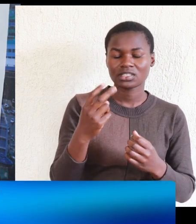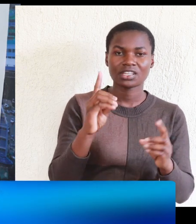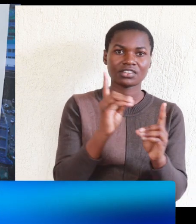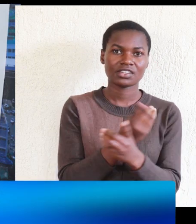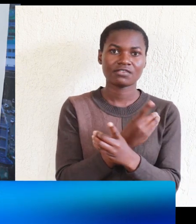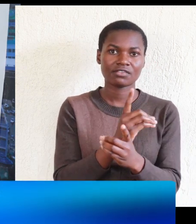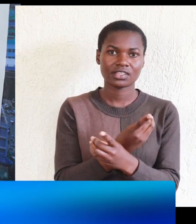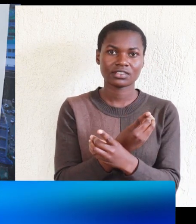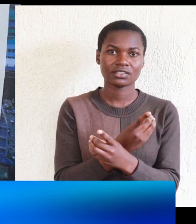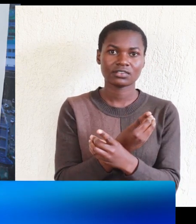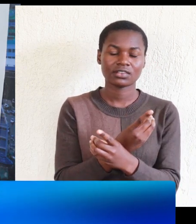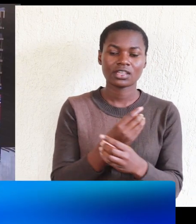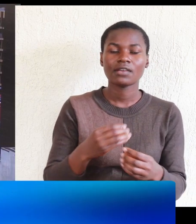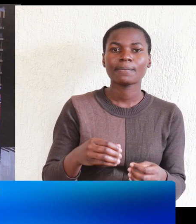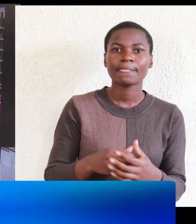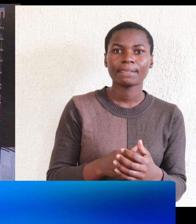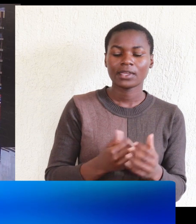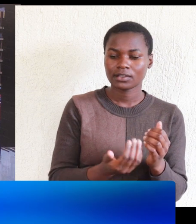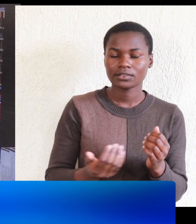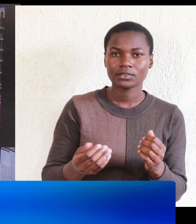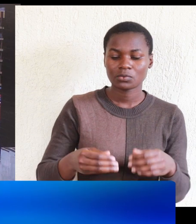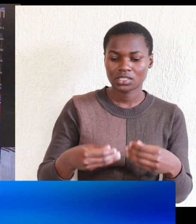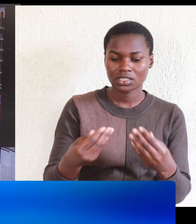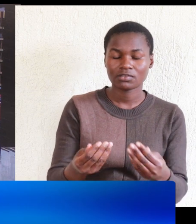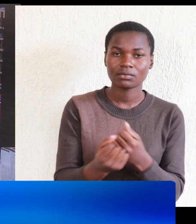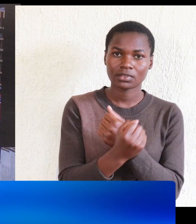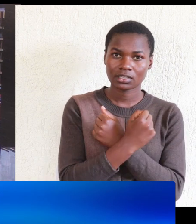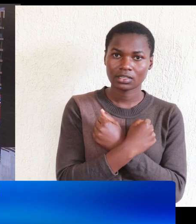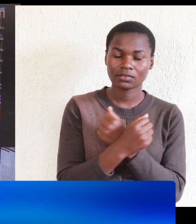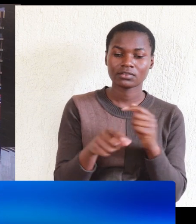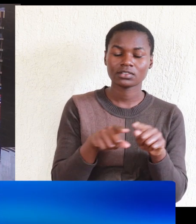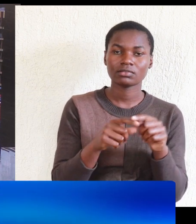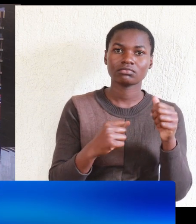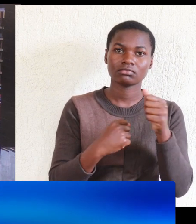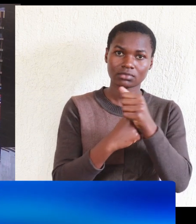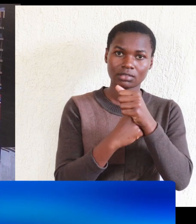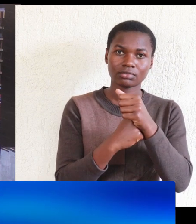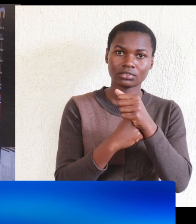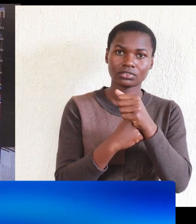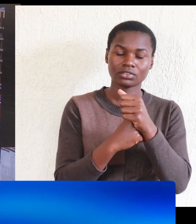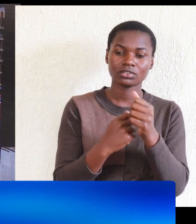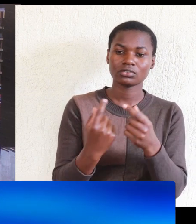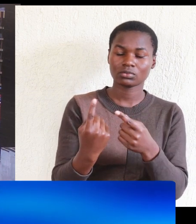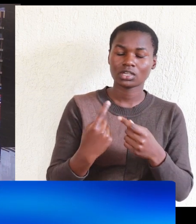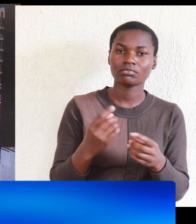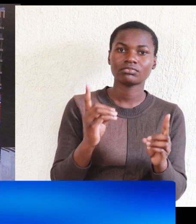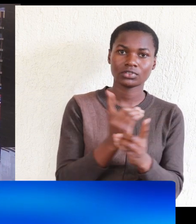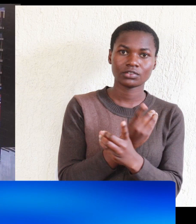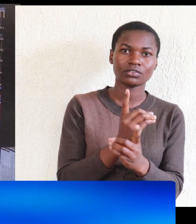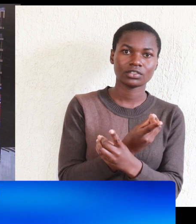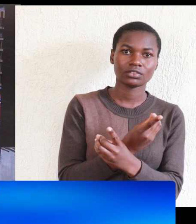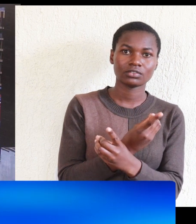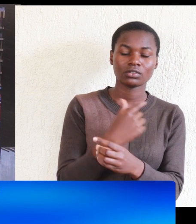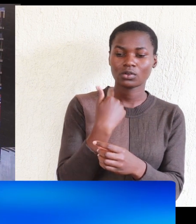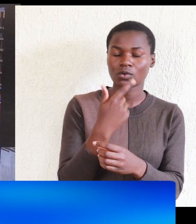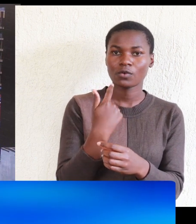in the society, you'll see a difference between this child who has become an adult, who was accepted by the family. They gave them the love